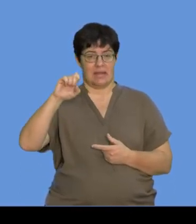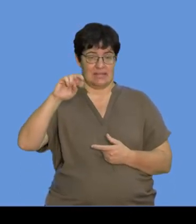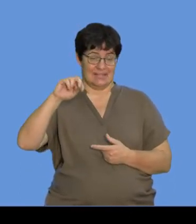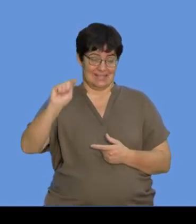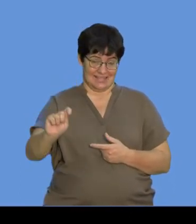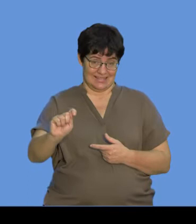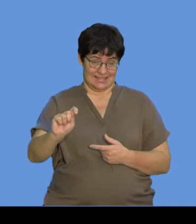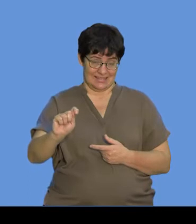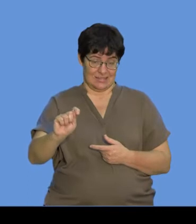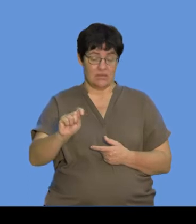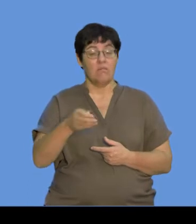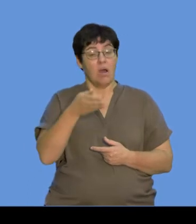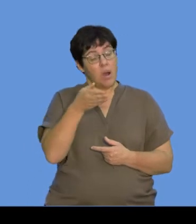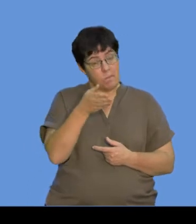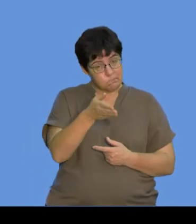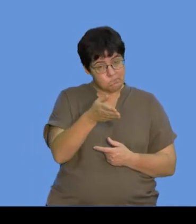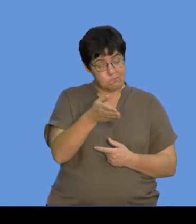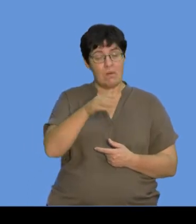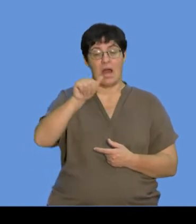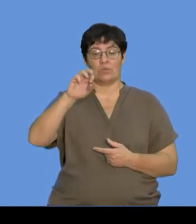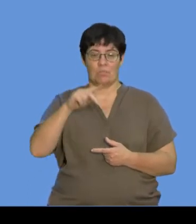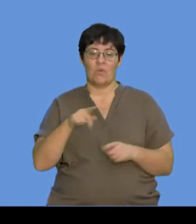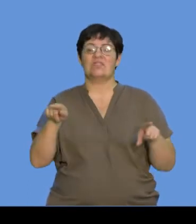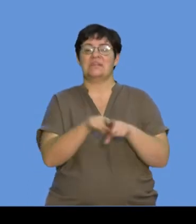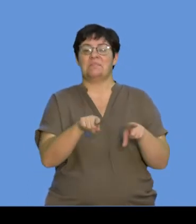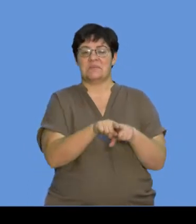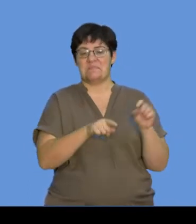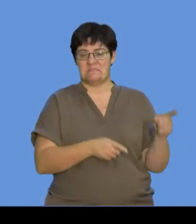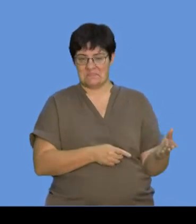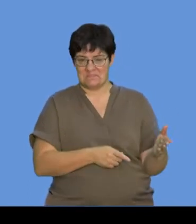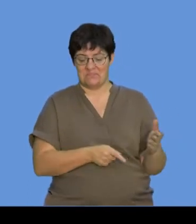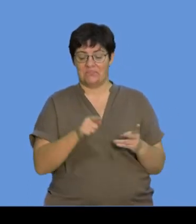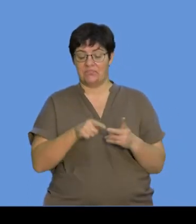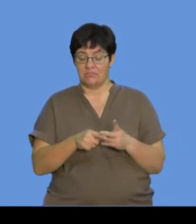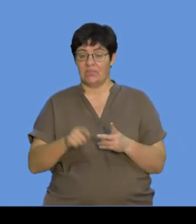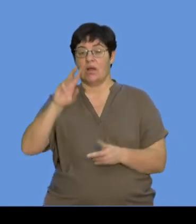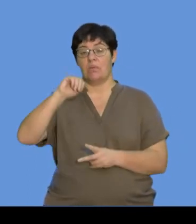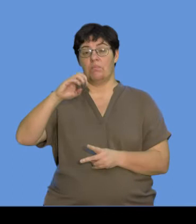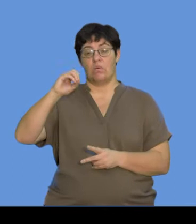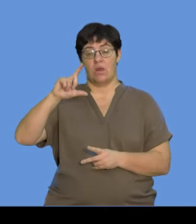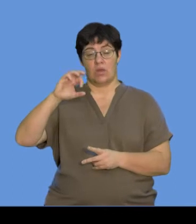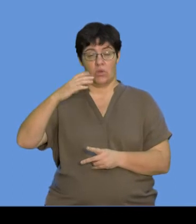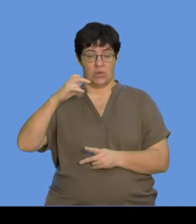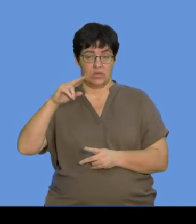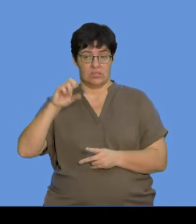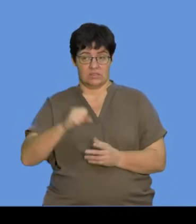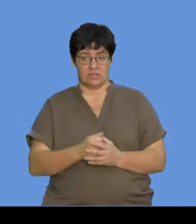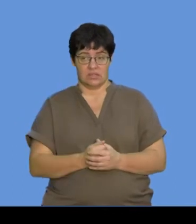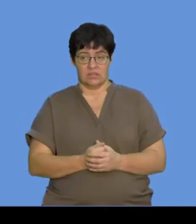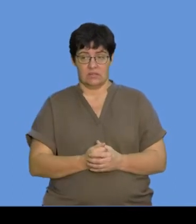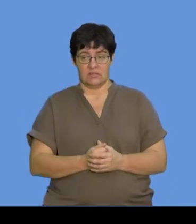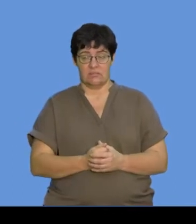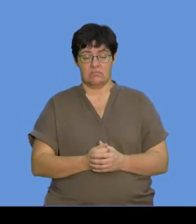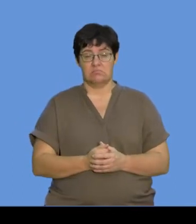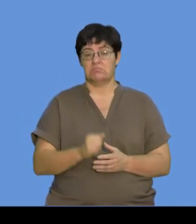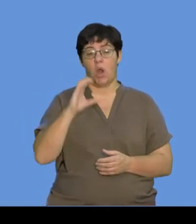element would definitely consist of atoms of the same kind. Now, molecules would be your covalent compounds